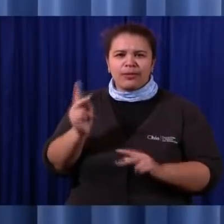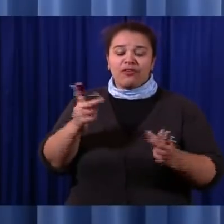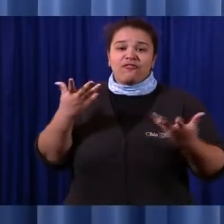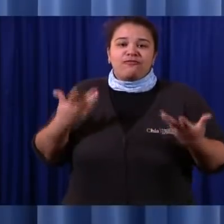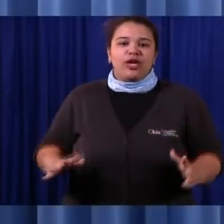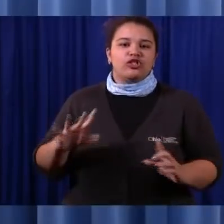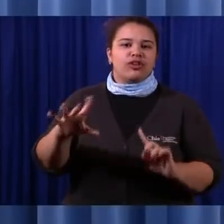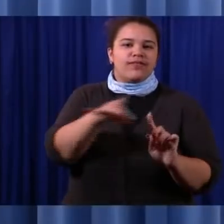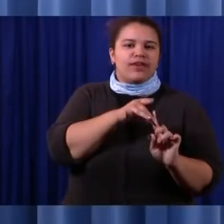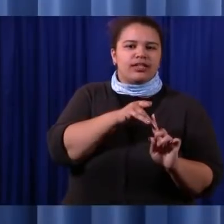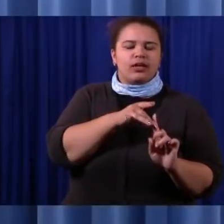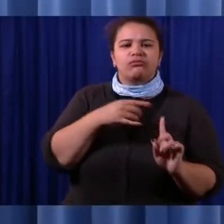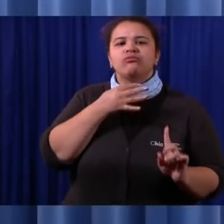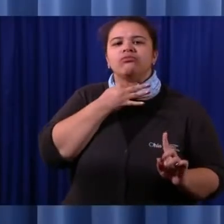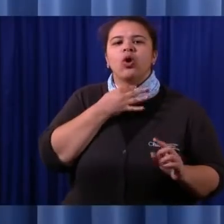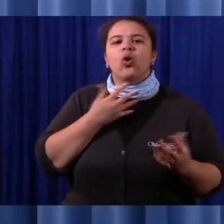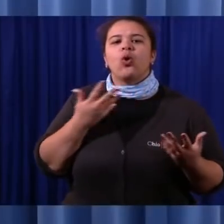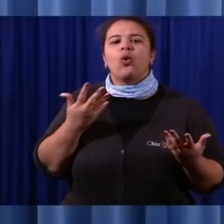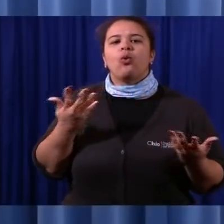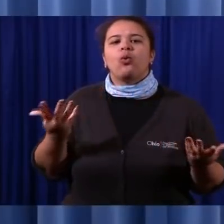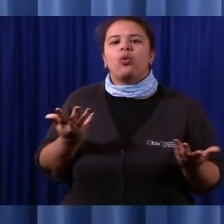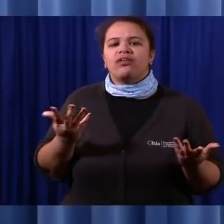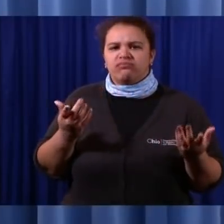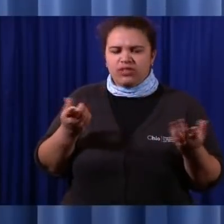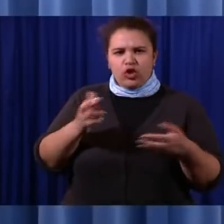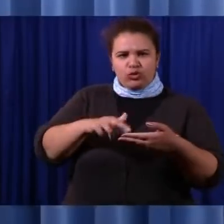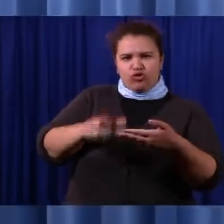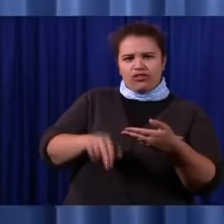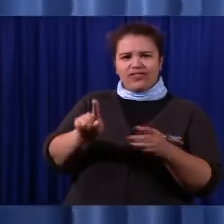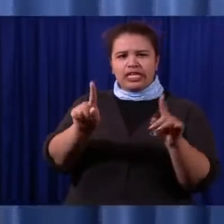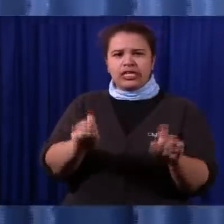the status of that testing, and when will we have those results?